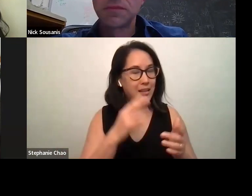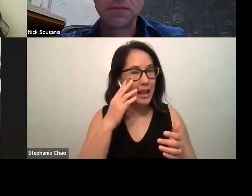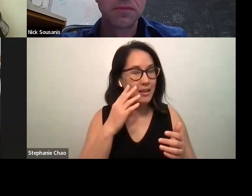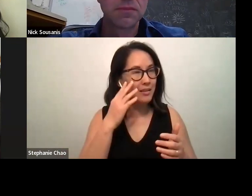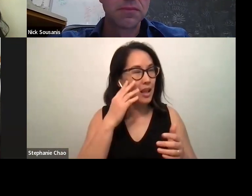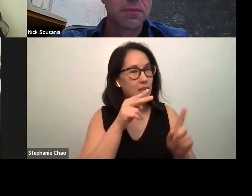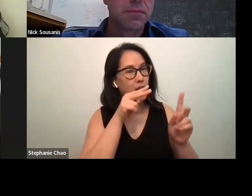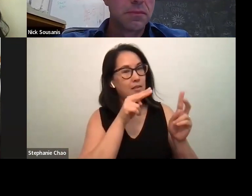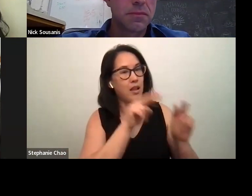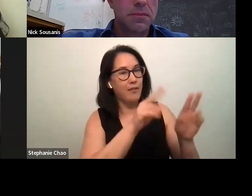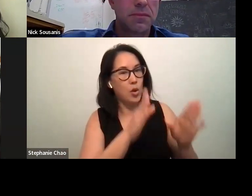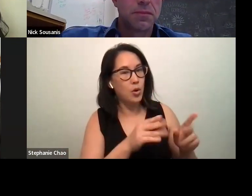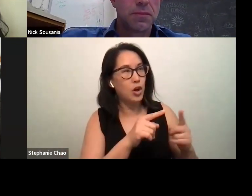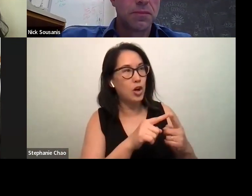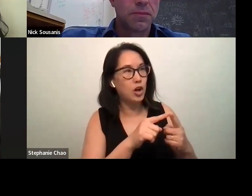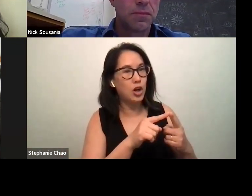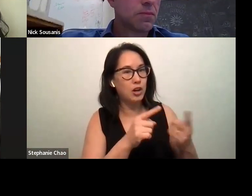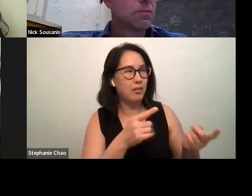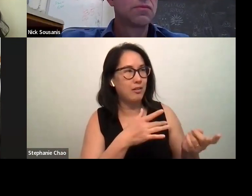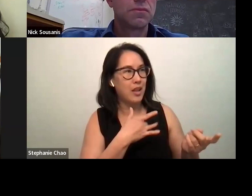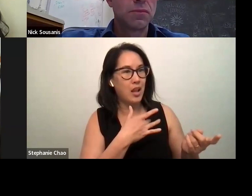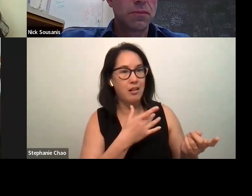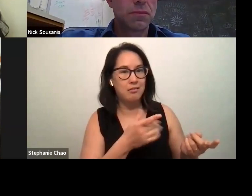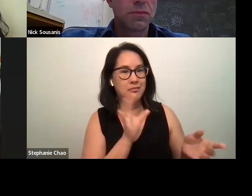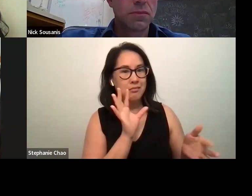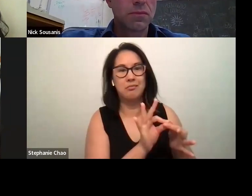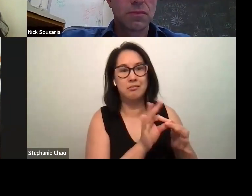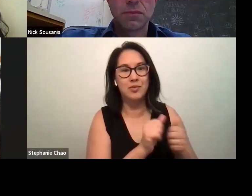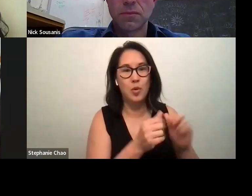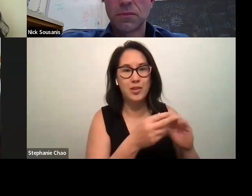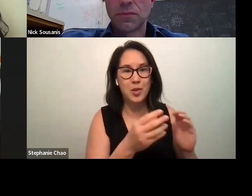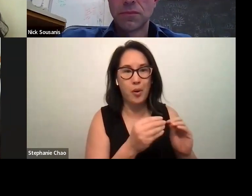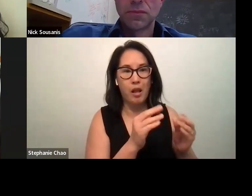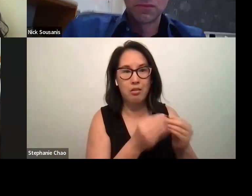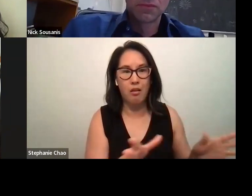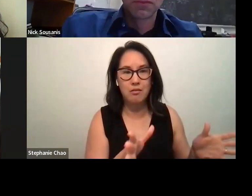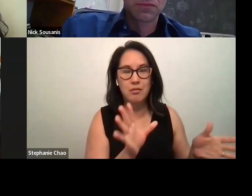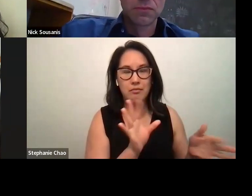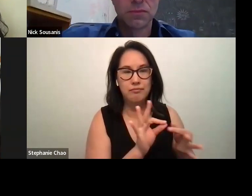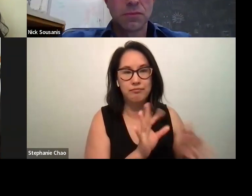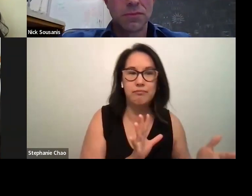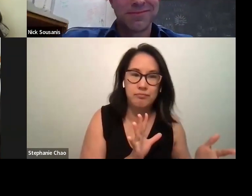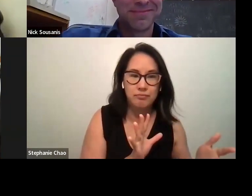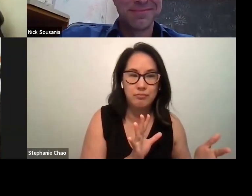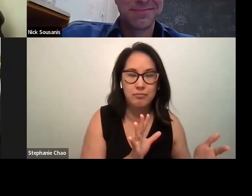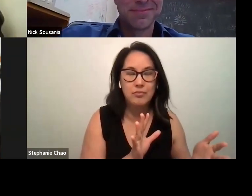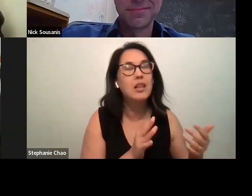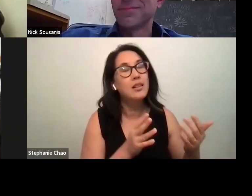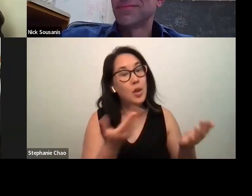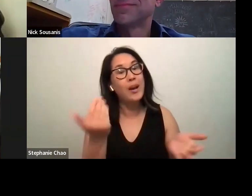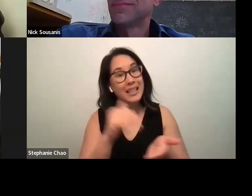sort of making it overly technical. But again, you got to be able to sort of zoom in and zoom out